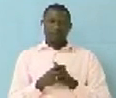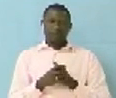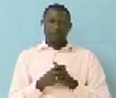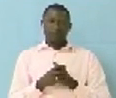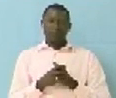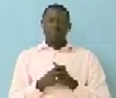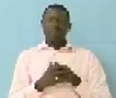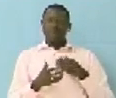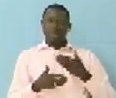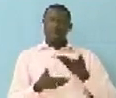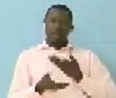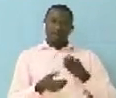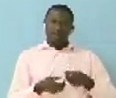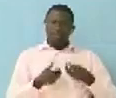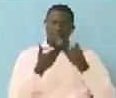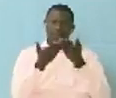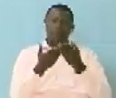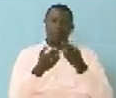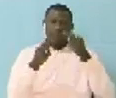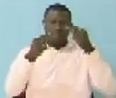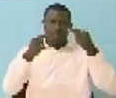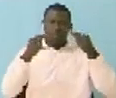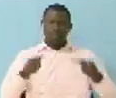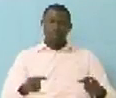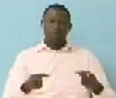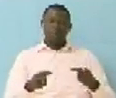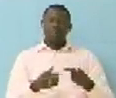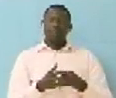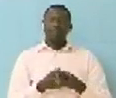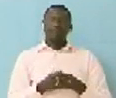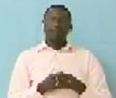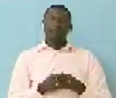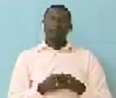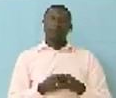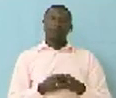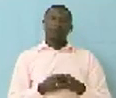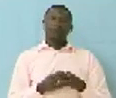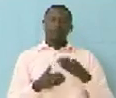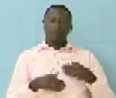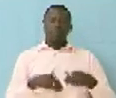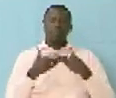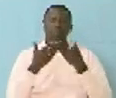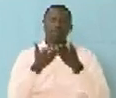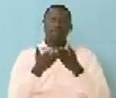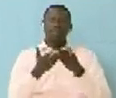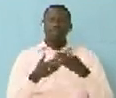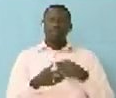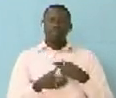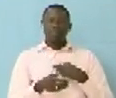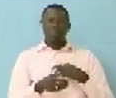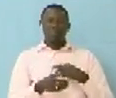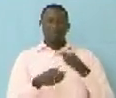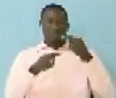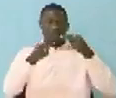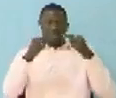And he had to give a statement. He was presented with an incriminating statement.